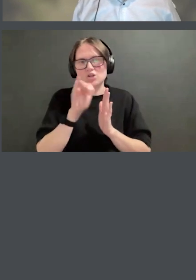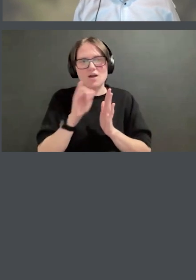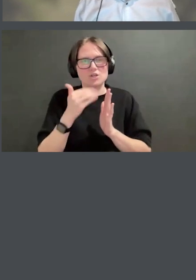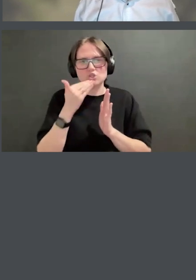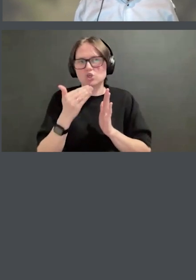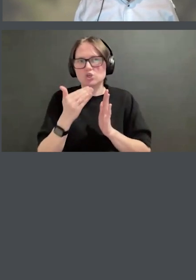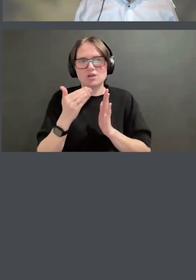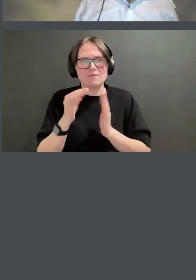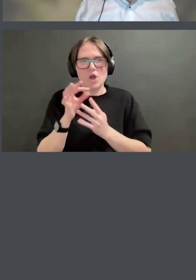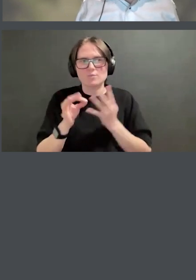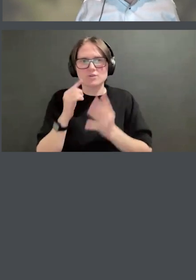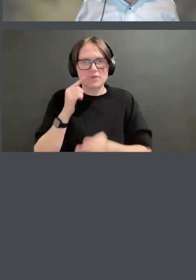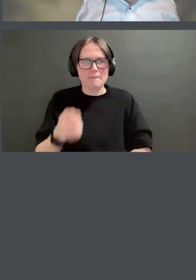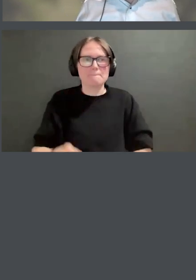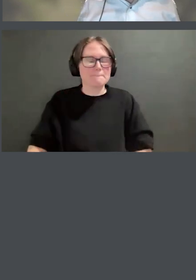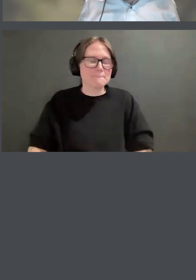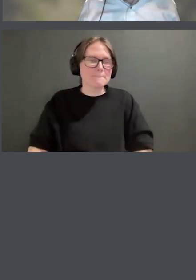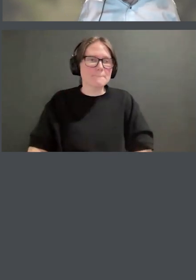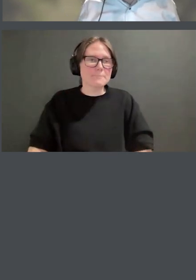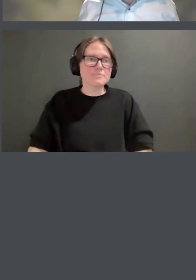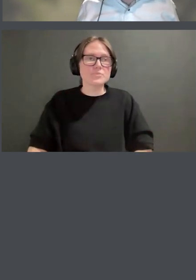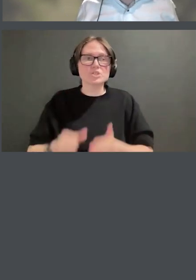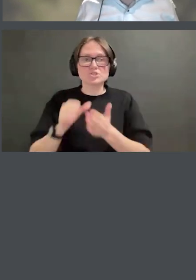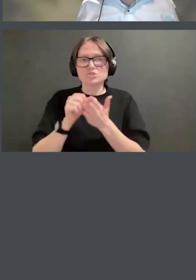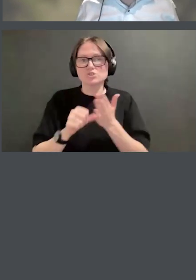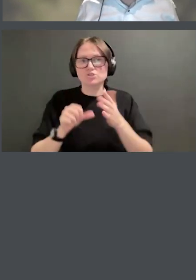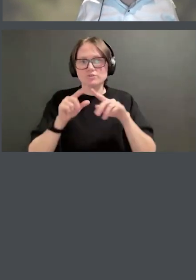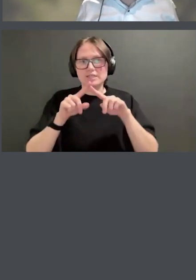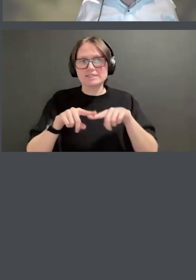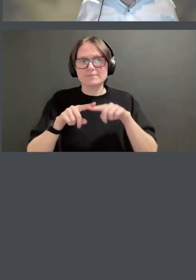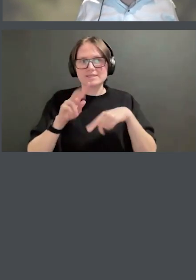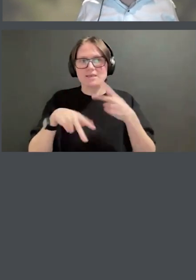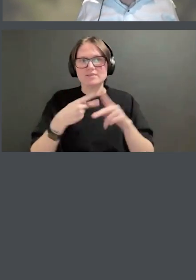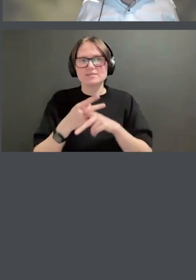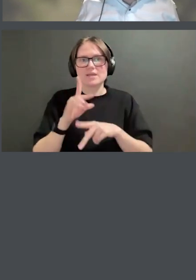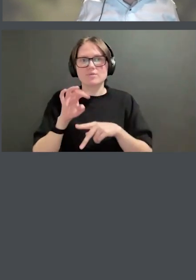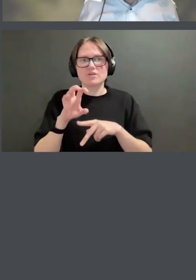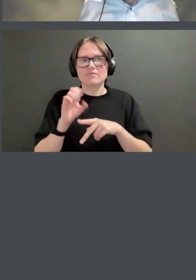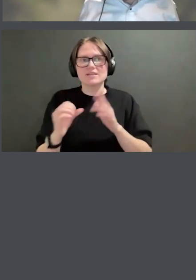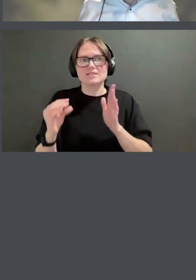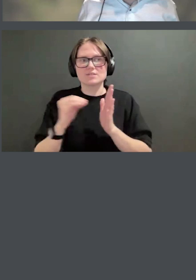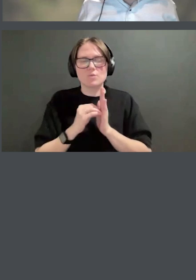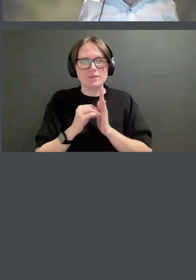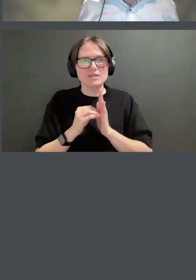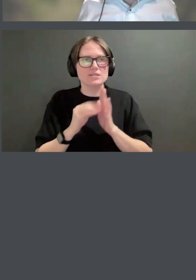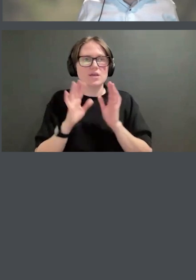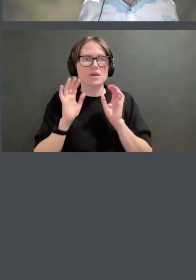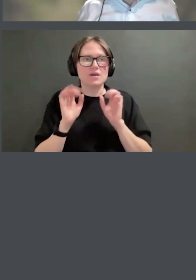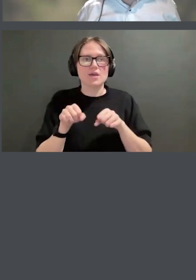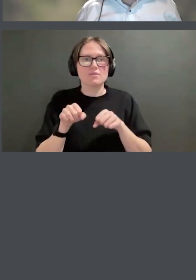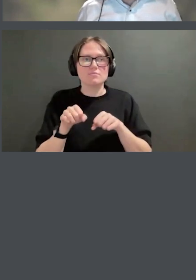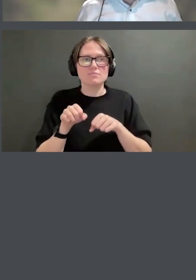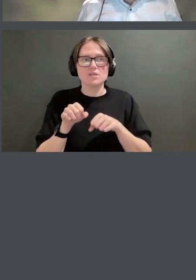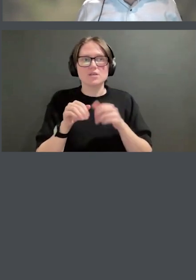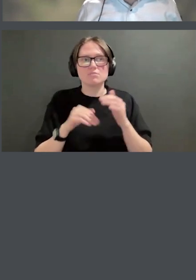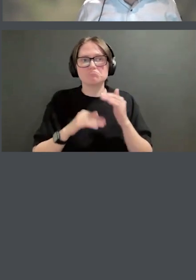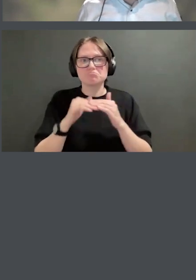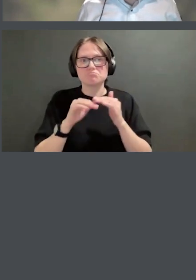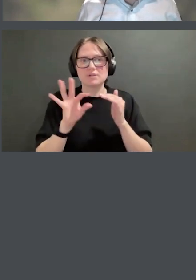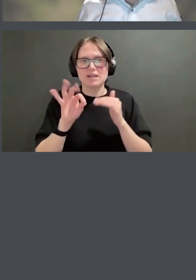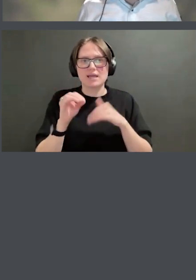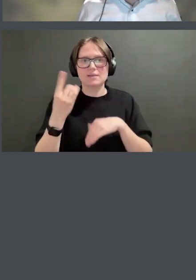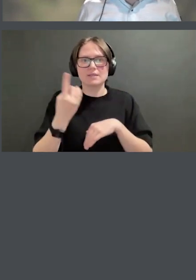options. The surgeries, depending on the type of device that we're placing, can be as long as about 90 minutes.